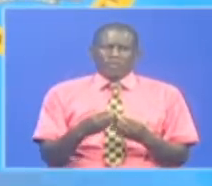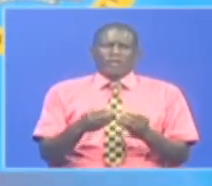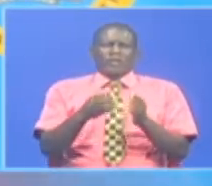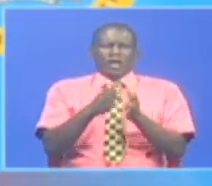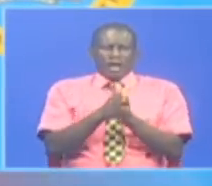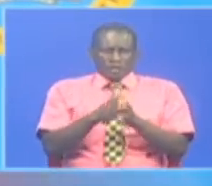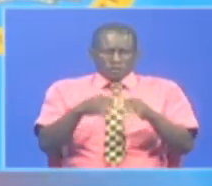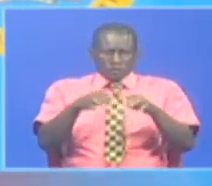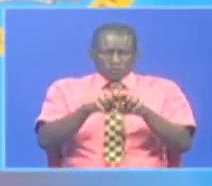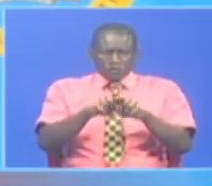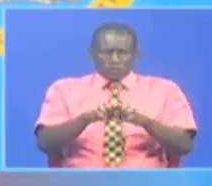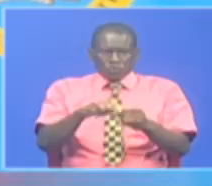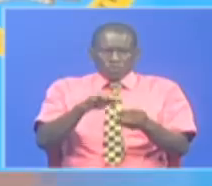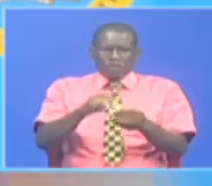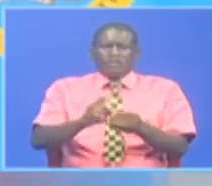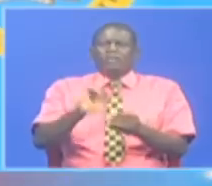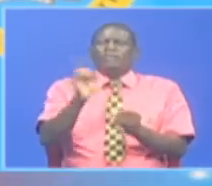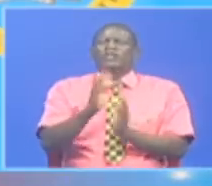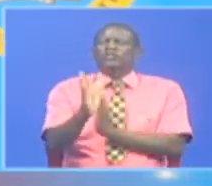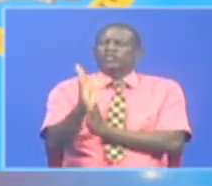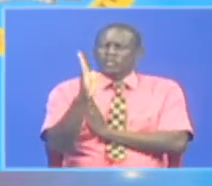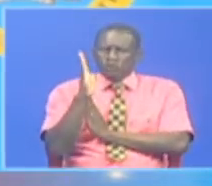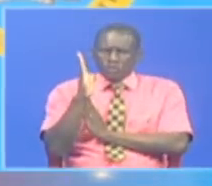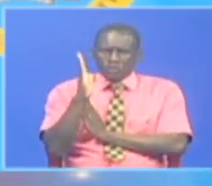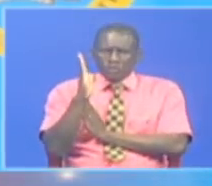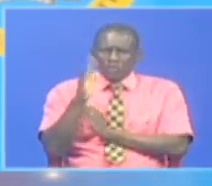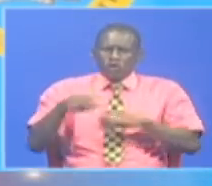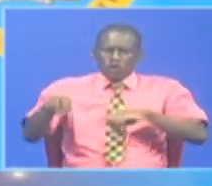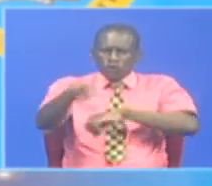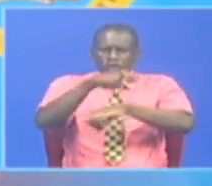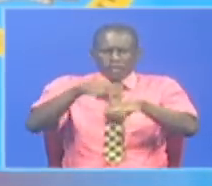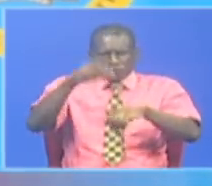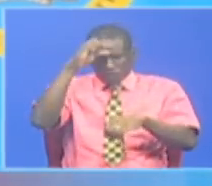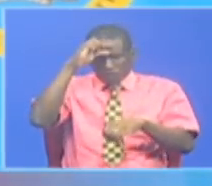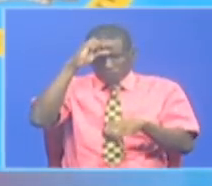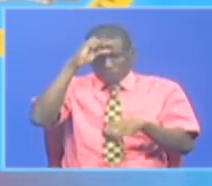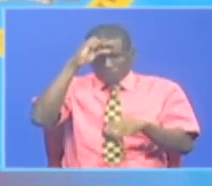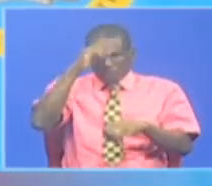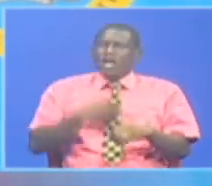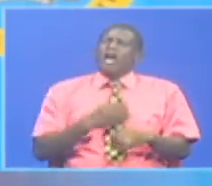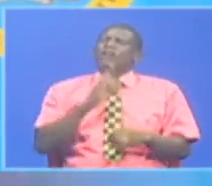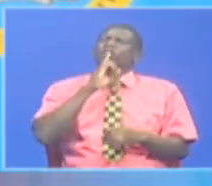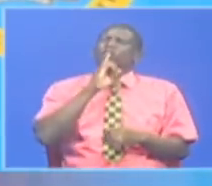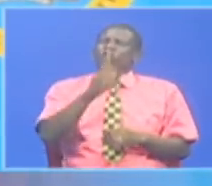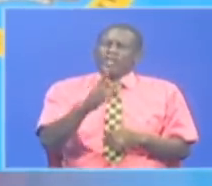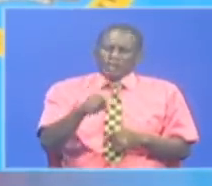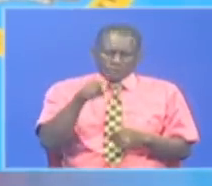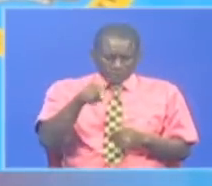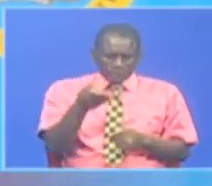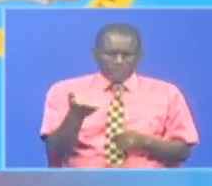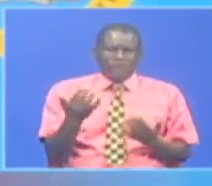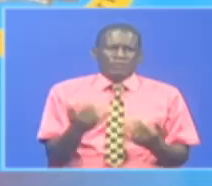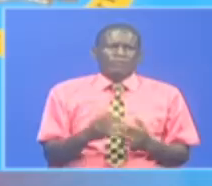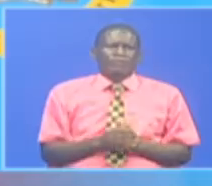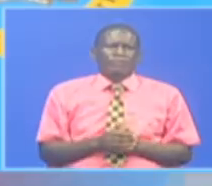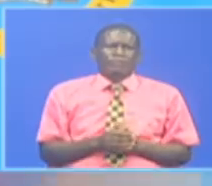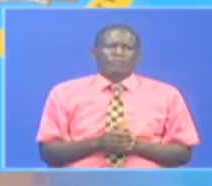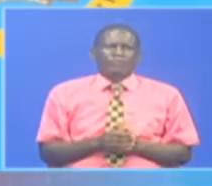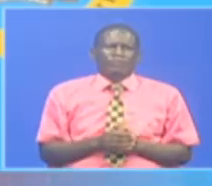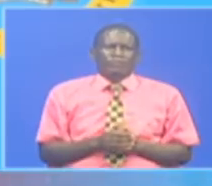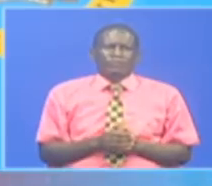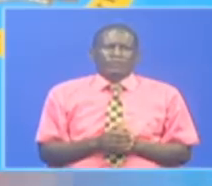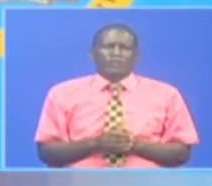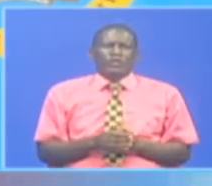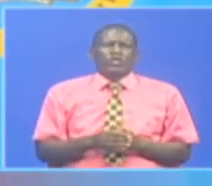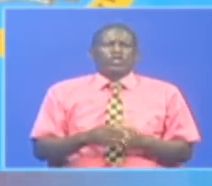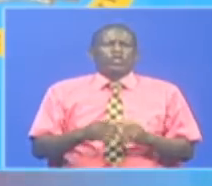and that of Interior Coordination of National Government have directed as follows. There